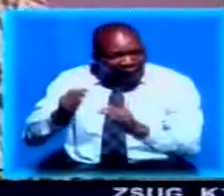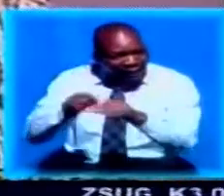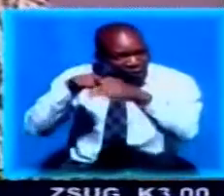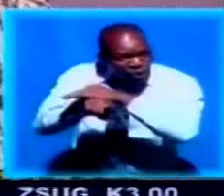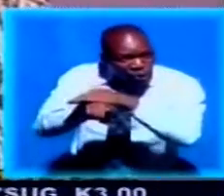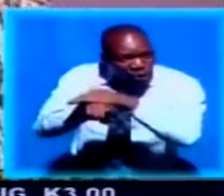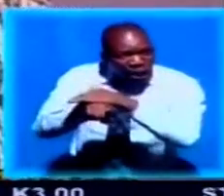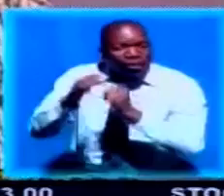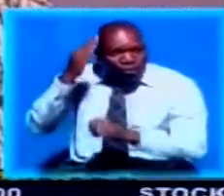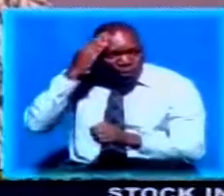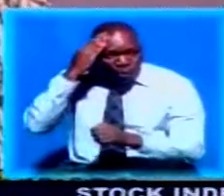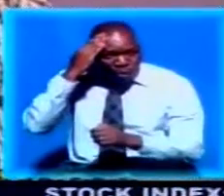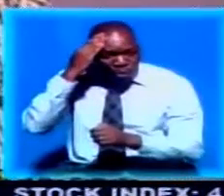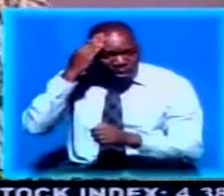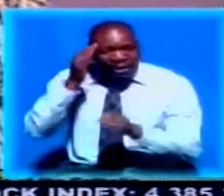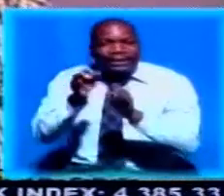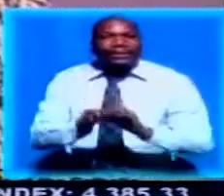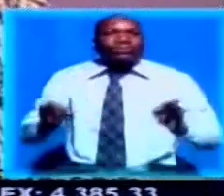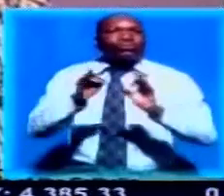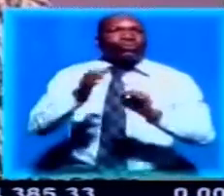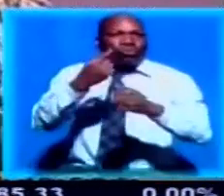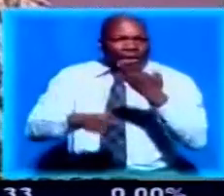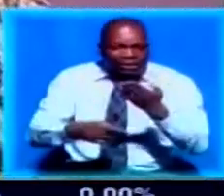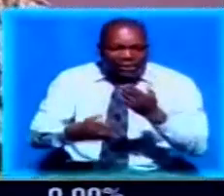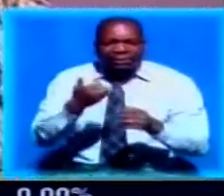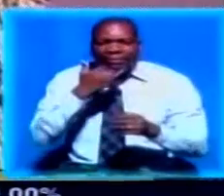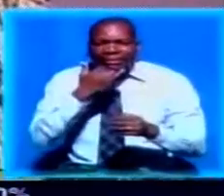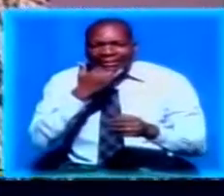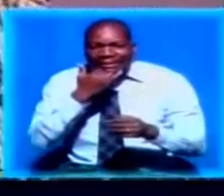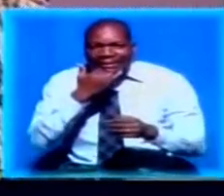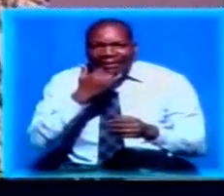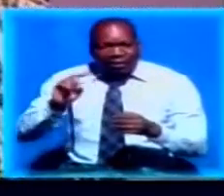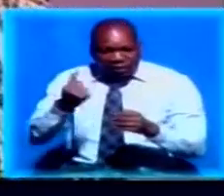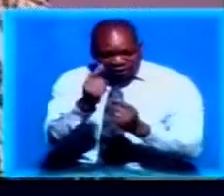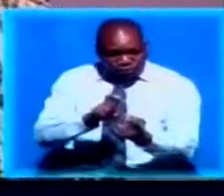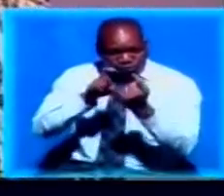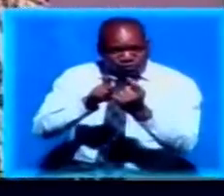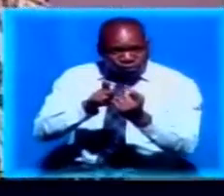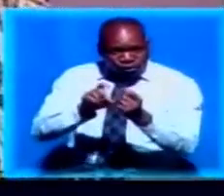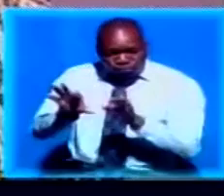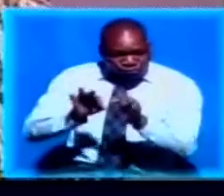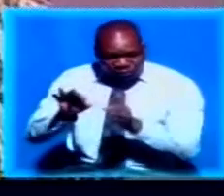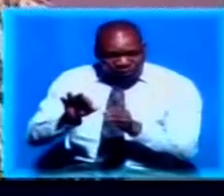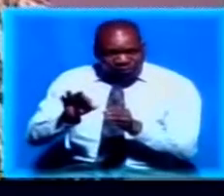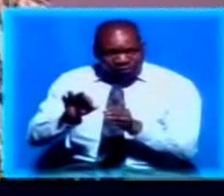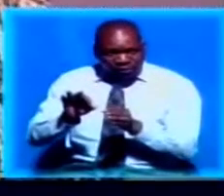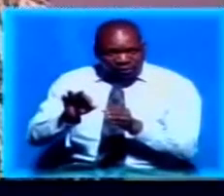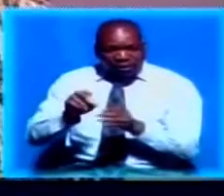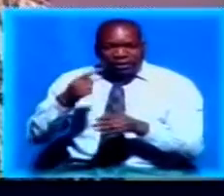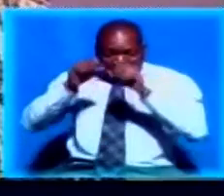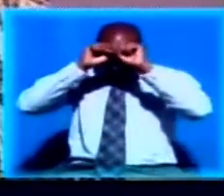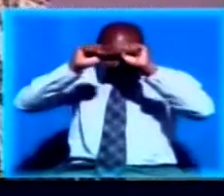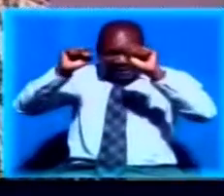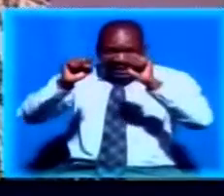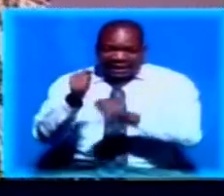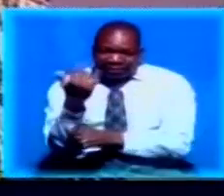can come to the party. I think it's important that we discovered this in the first game. Like the president said, there are still 15